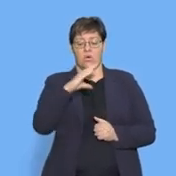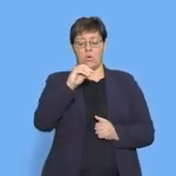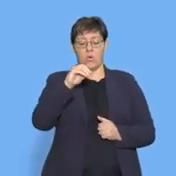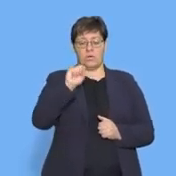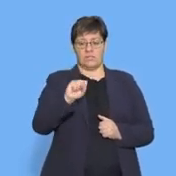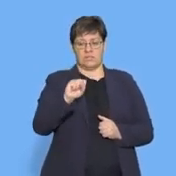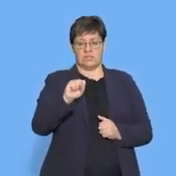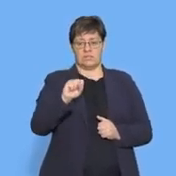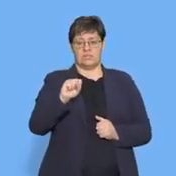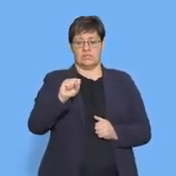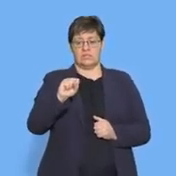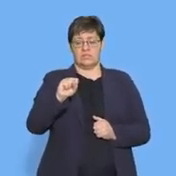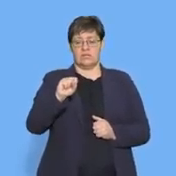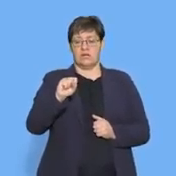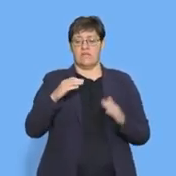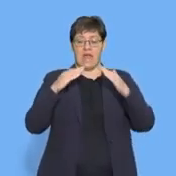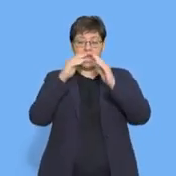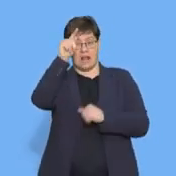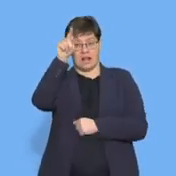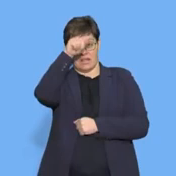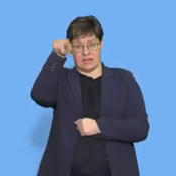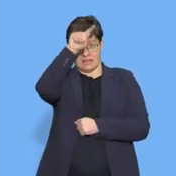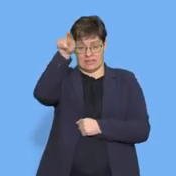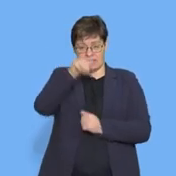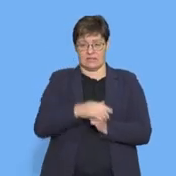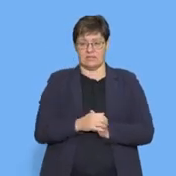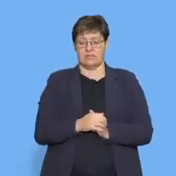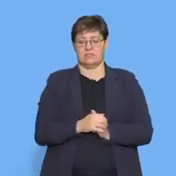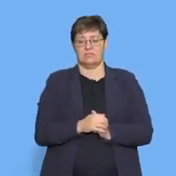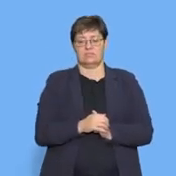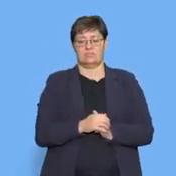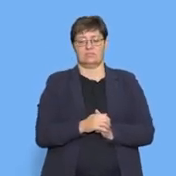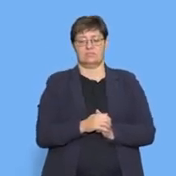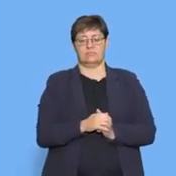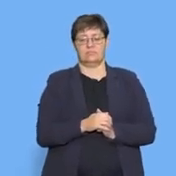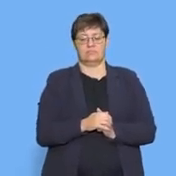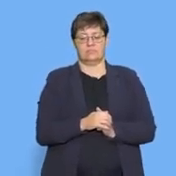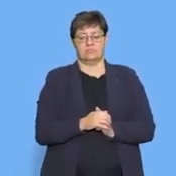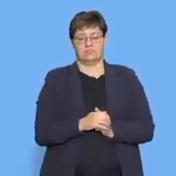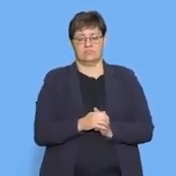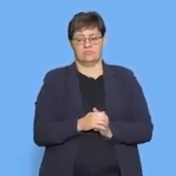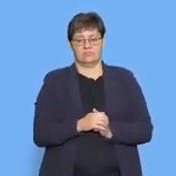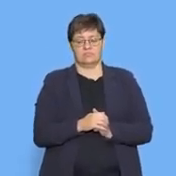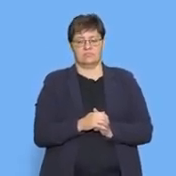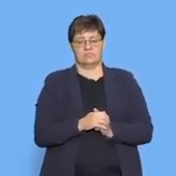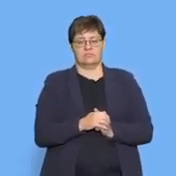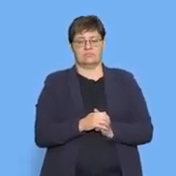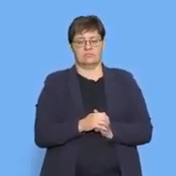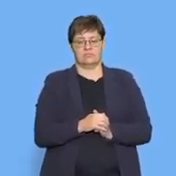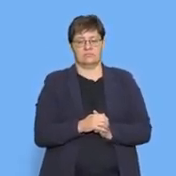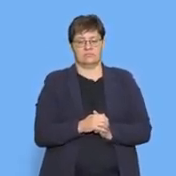say cos of the angle across from xz, and the angle across from xz is